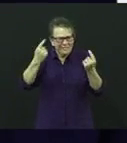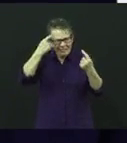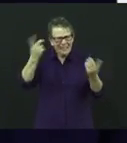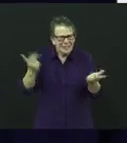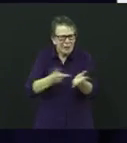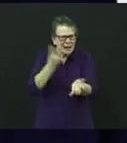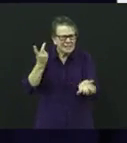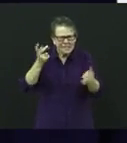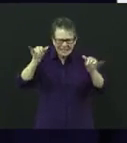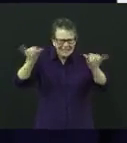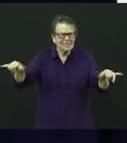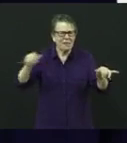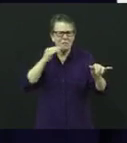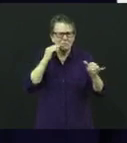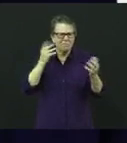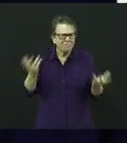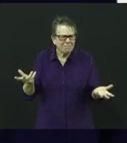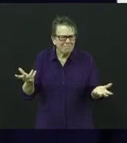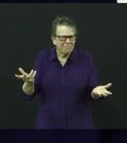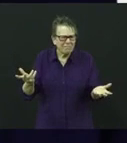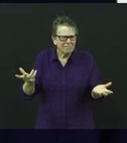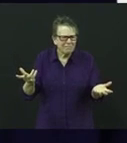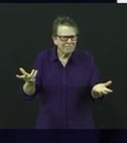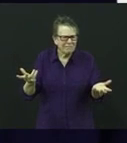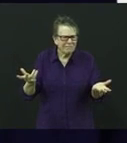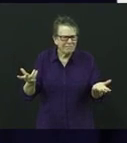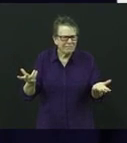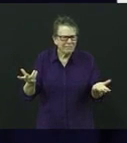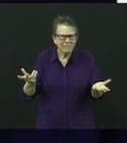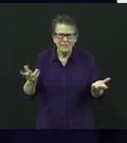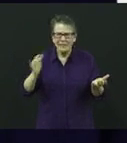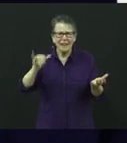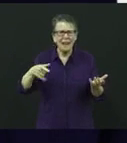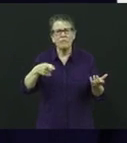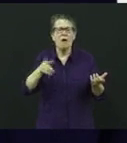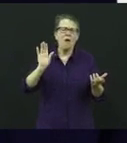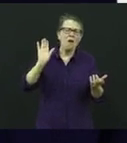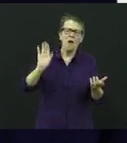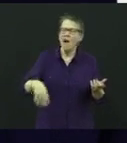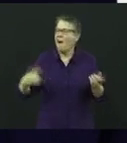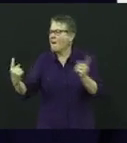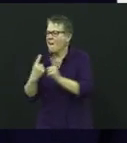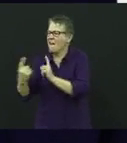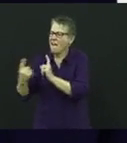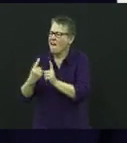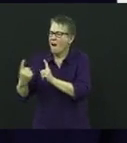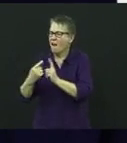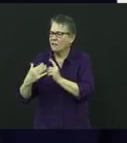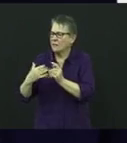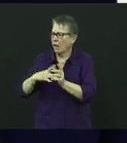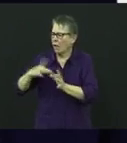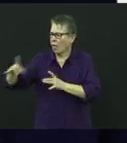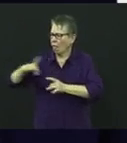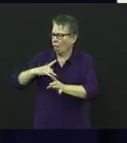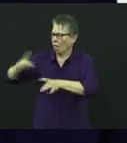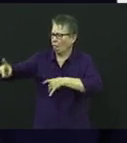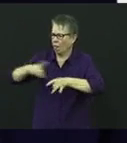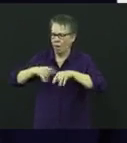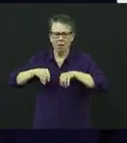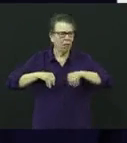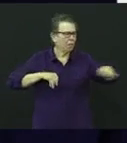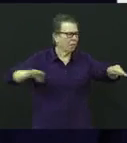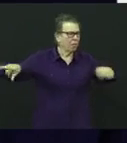impact of social distancing on the peak of the epidemic and the potential delay of the peak is likely to depend